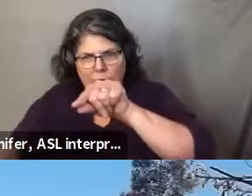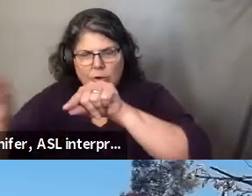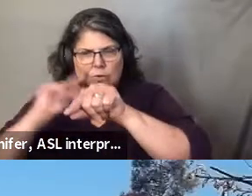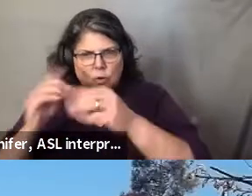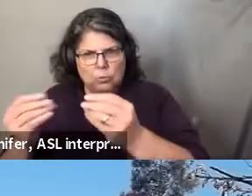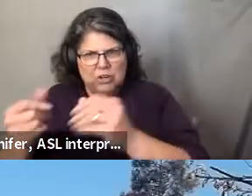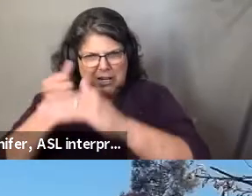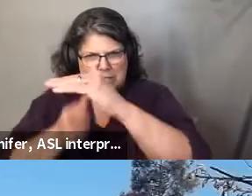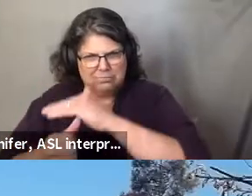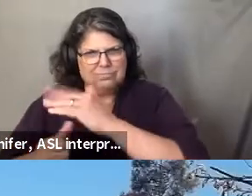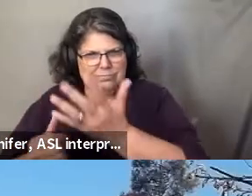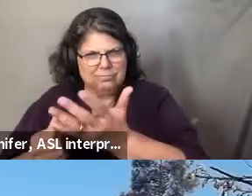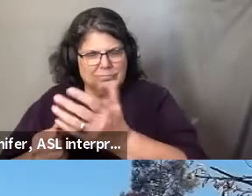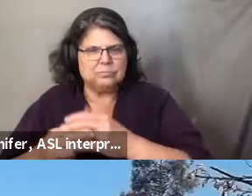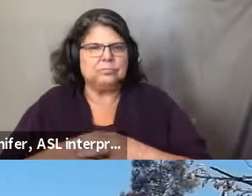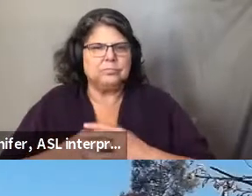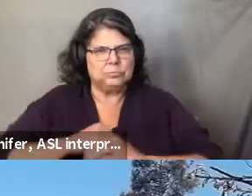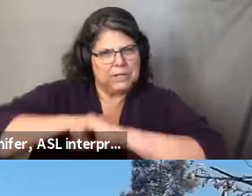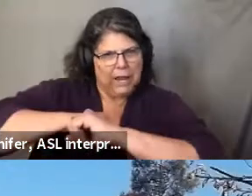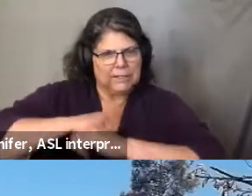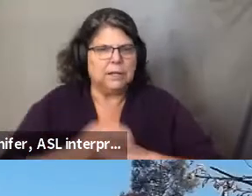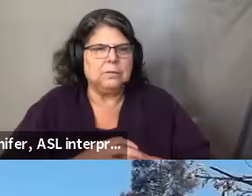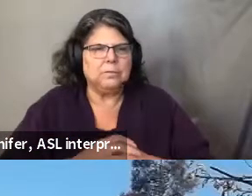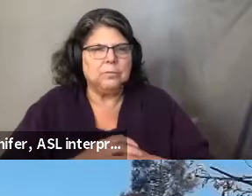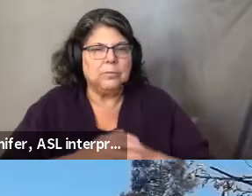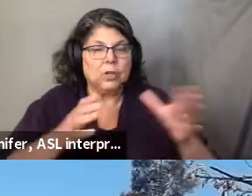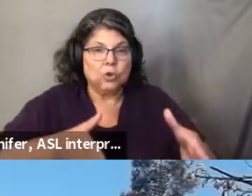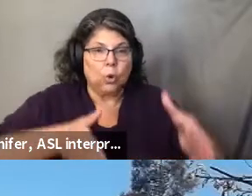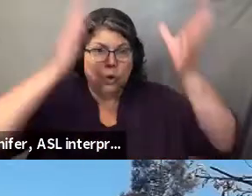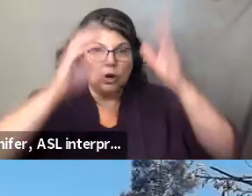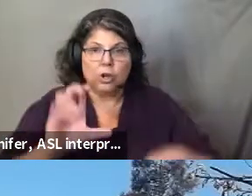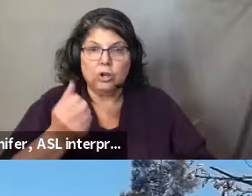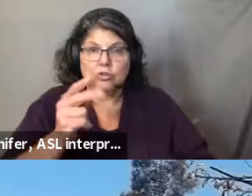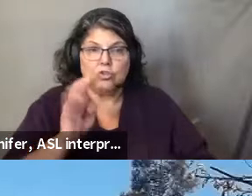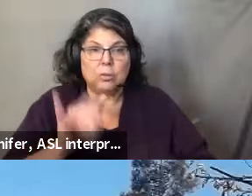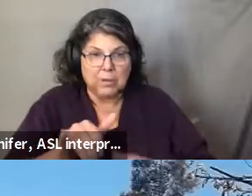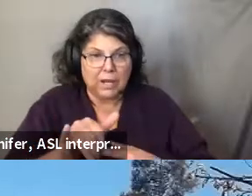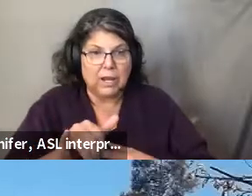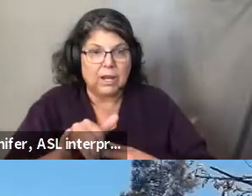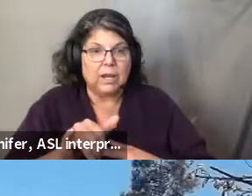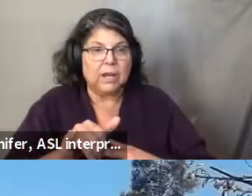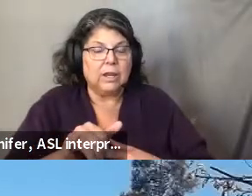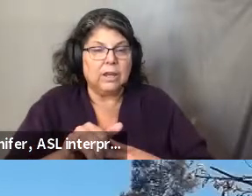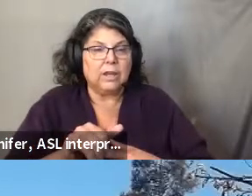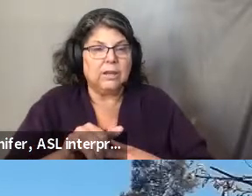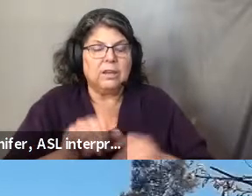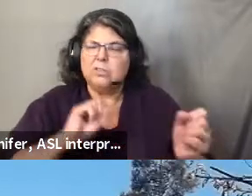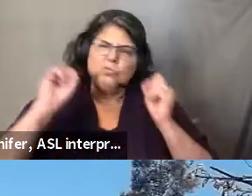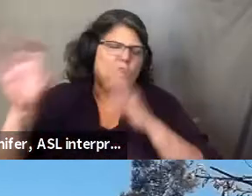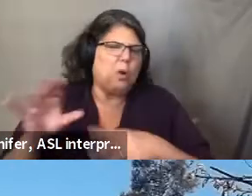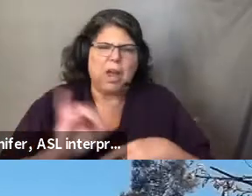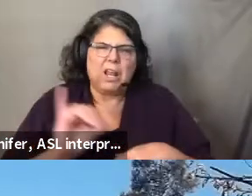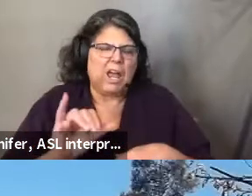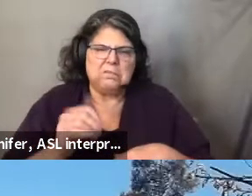So chimneys are disposed of as ash and debris if they don't contain